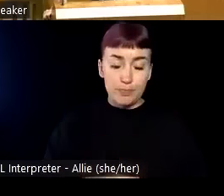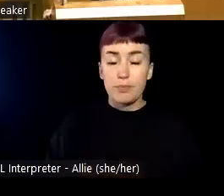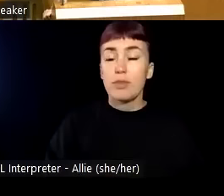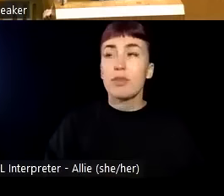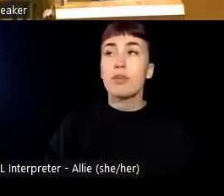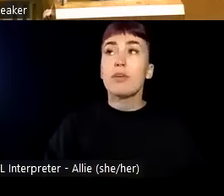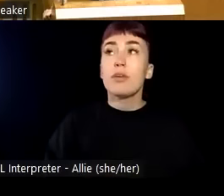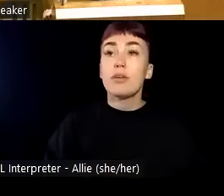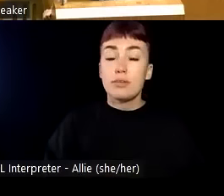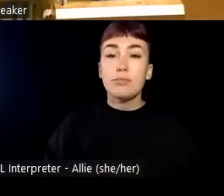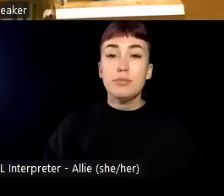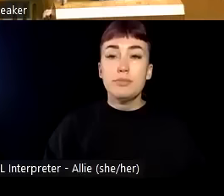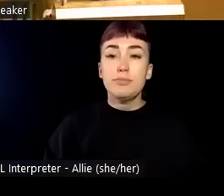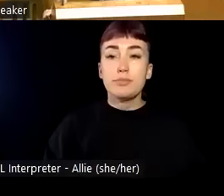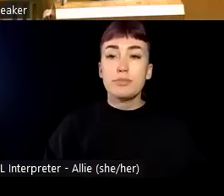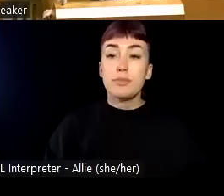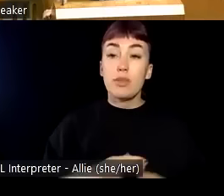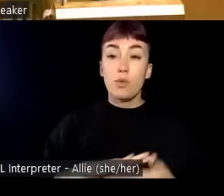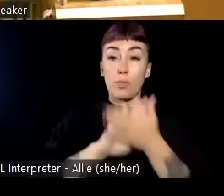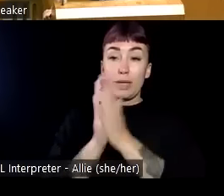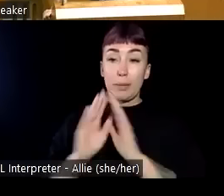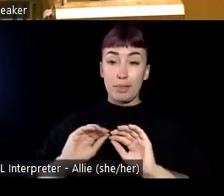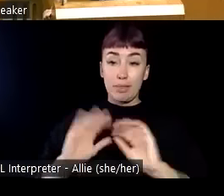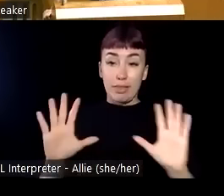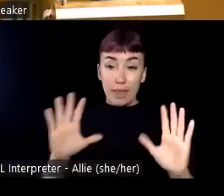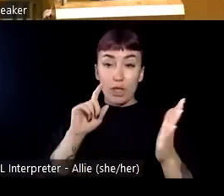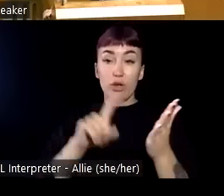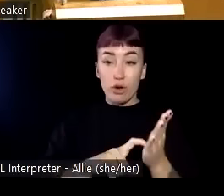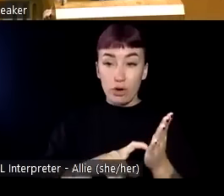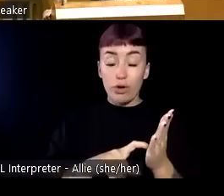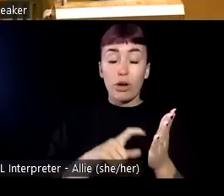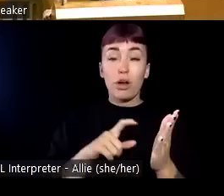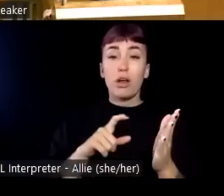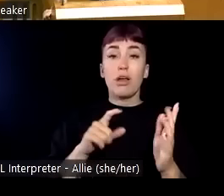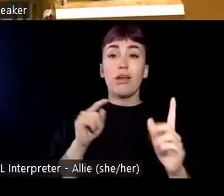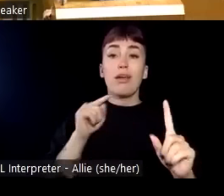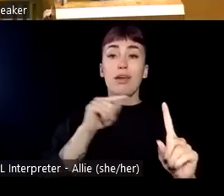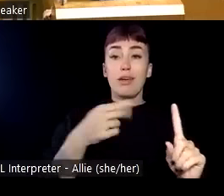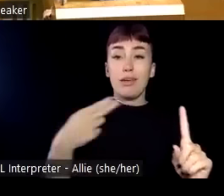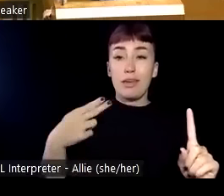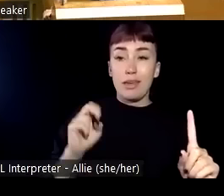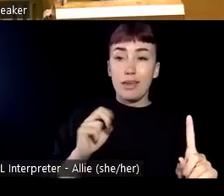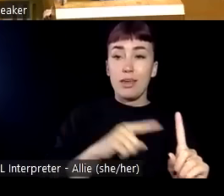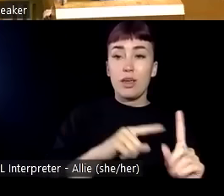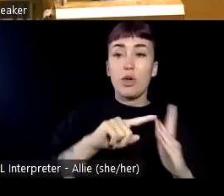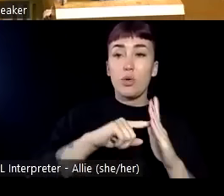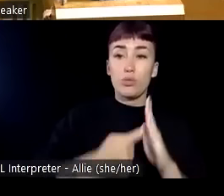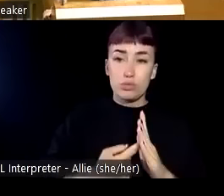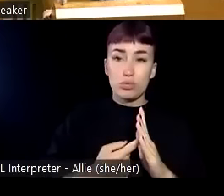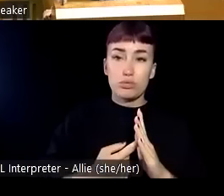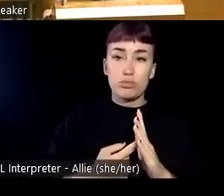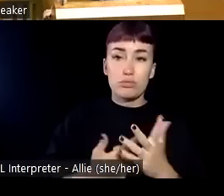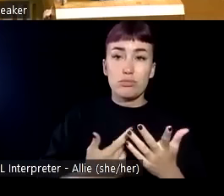And what became apparent was that he was starting to lose it.